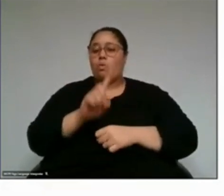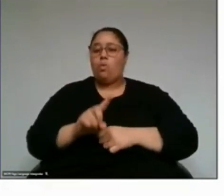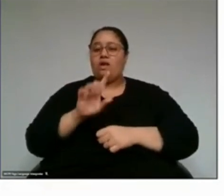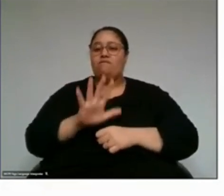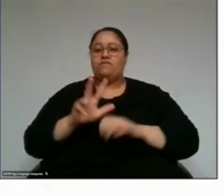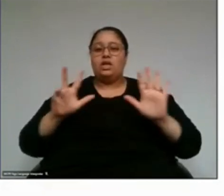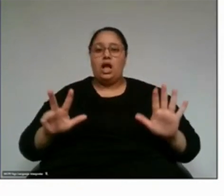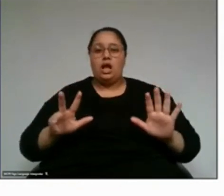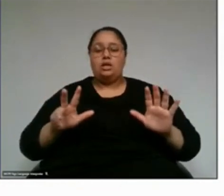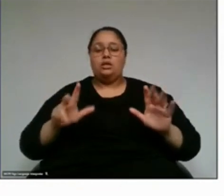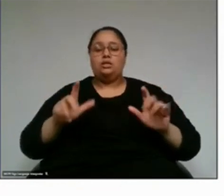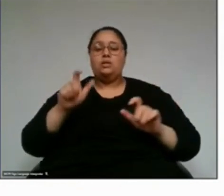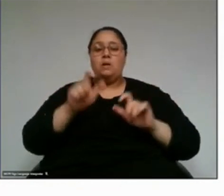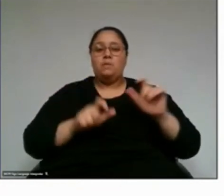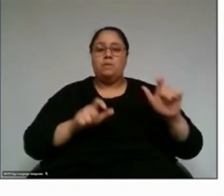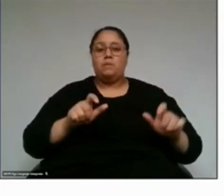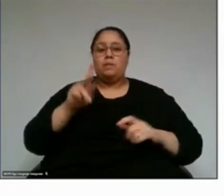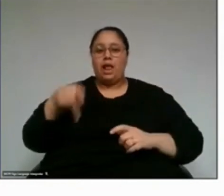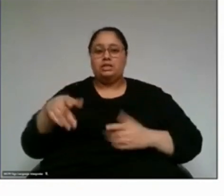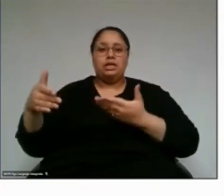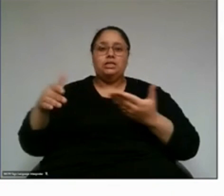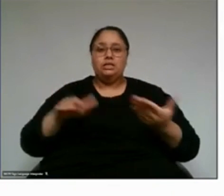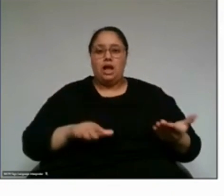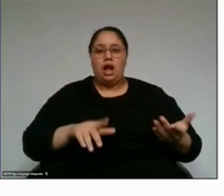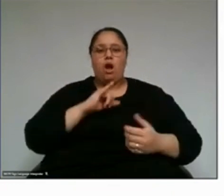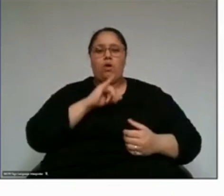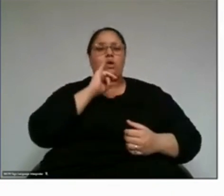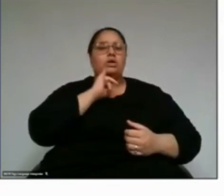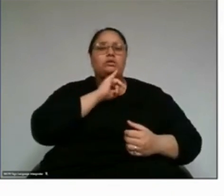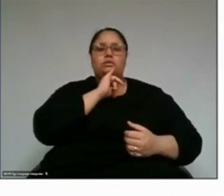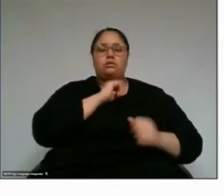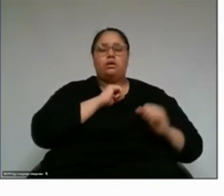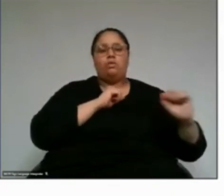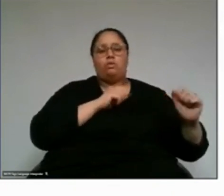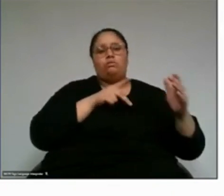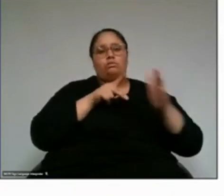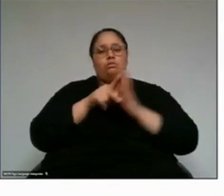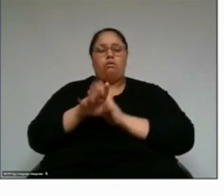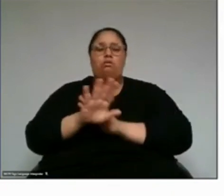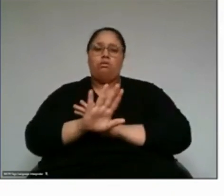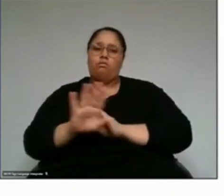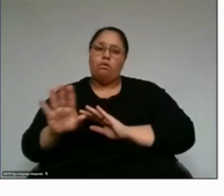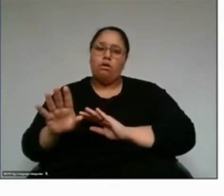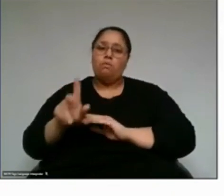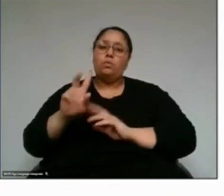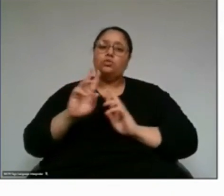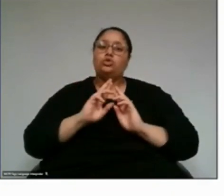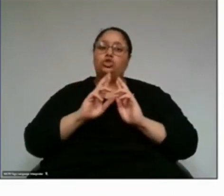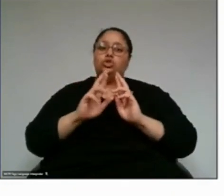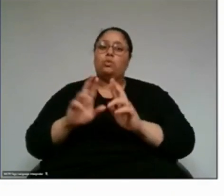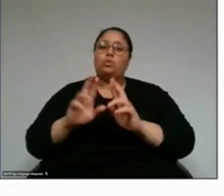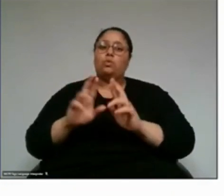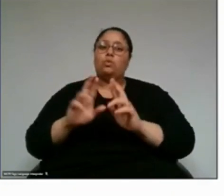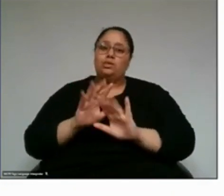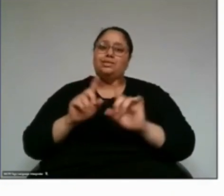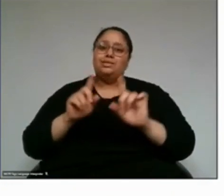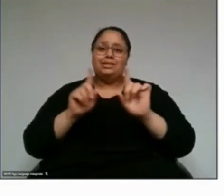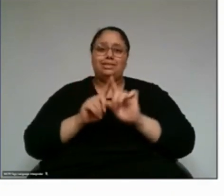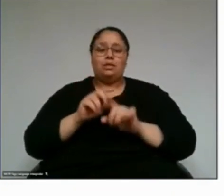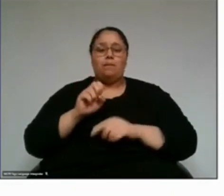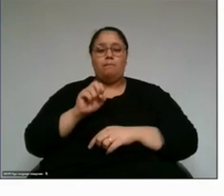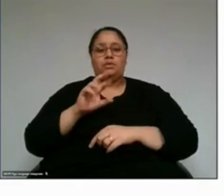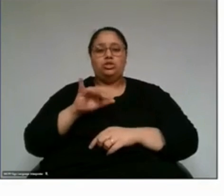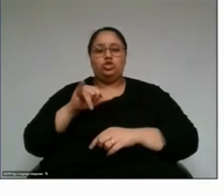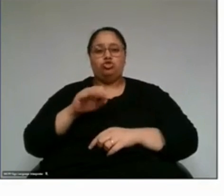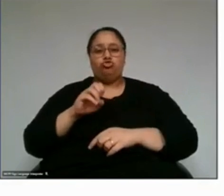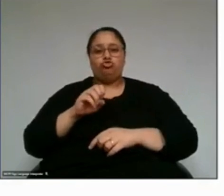158 innocent Palestinians have been killed by the Israeli regime. In response to the protest, the same Mr. Jeff